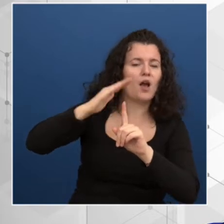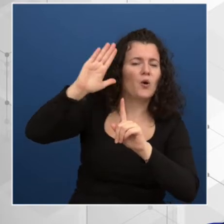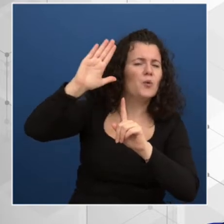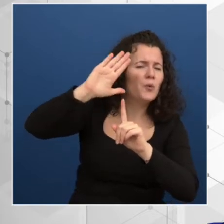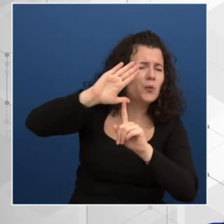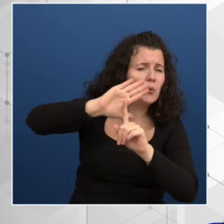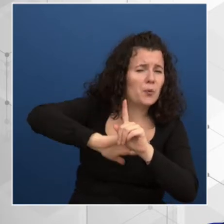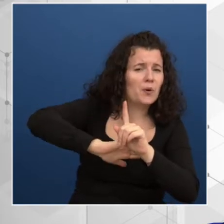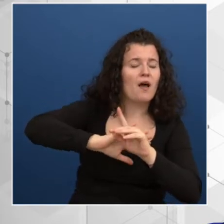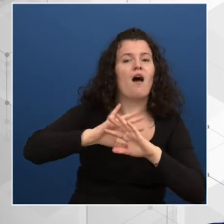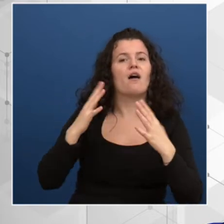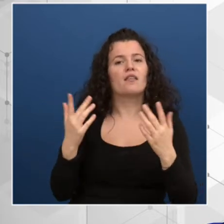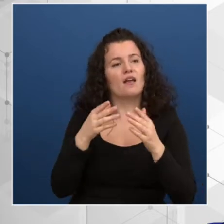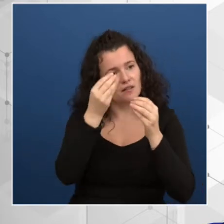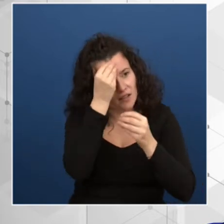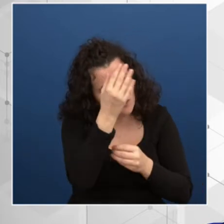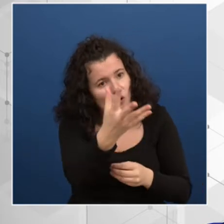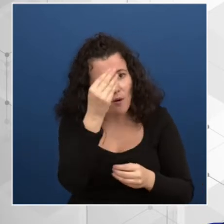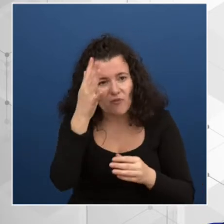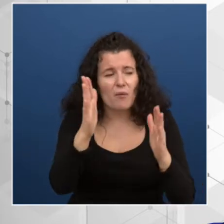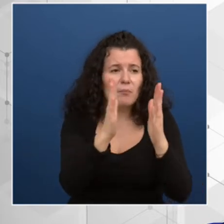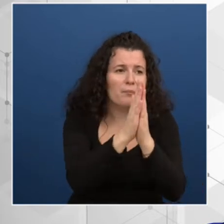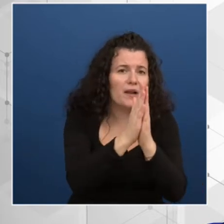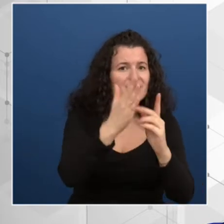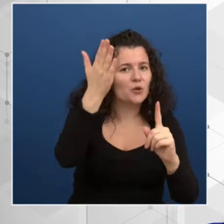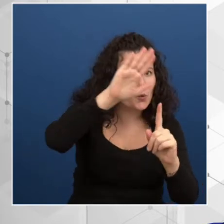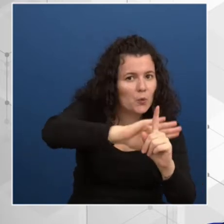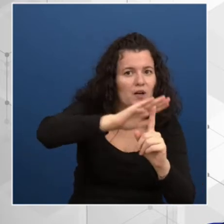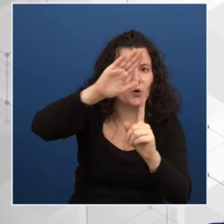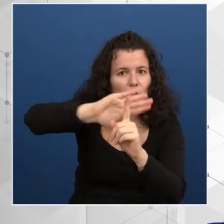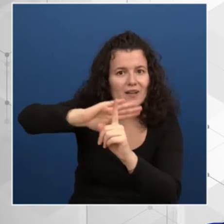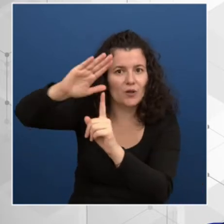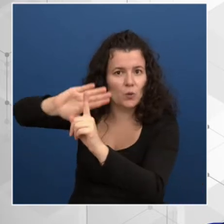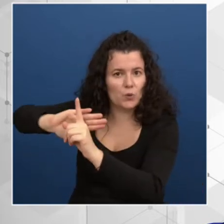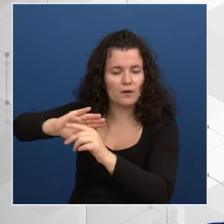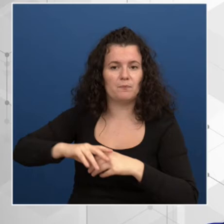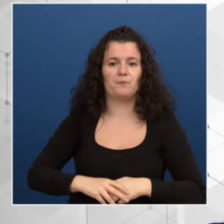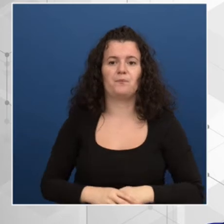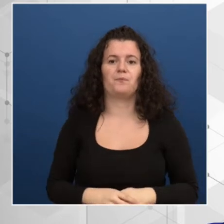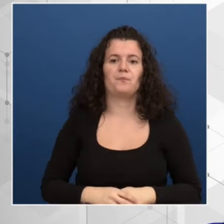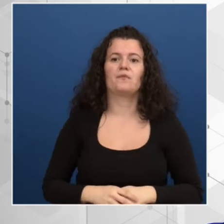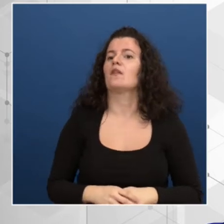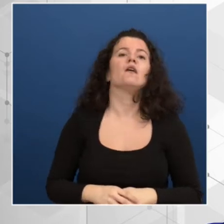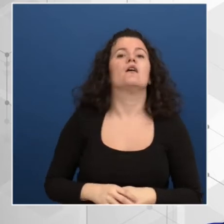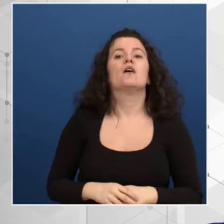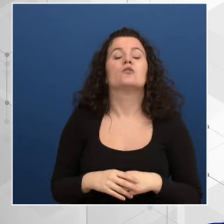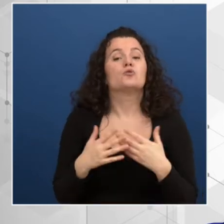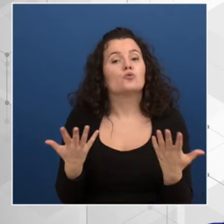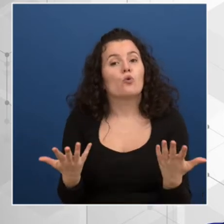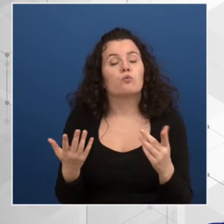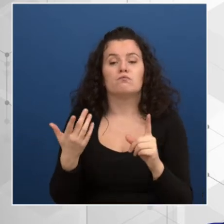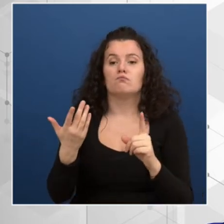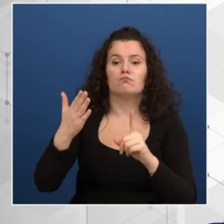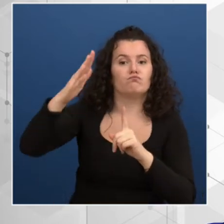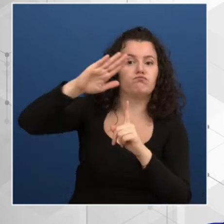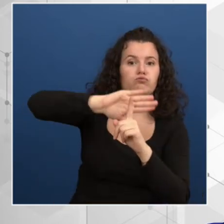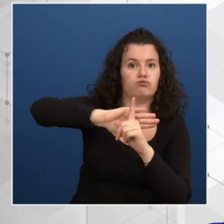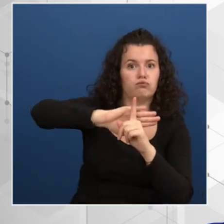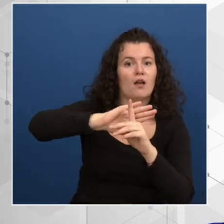Our brain has to do a lot of work to find the visuals and the face in amongst all that colour. Okay, so it can actually add and impact